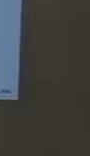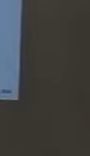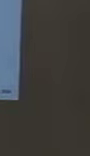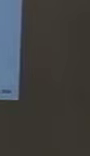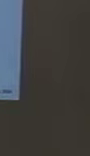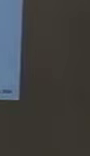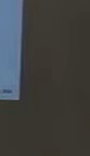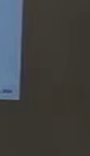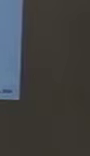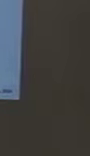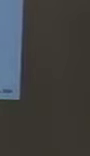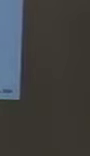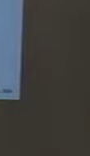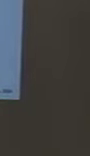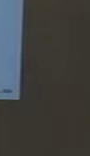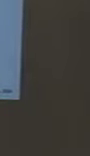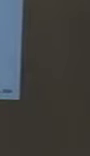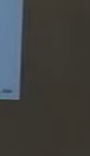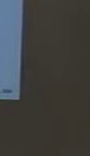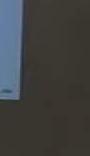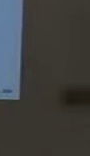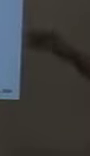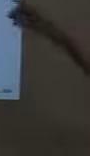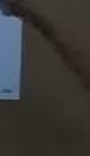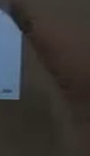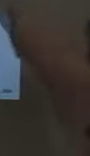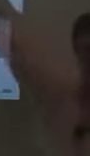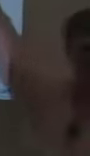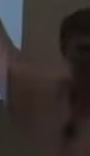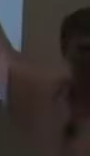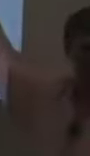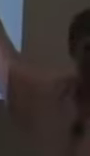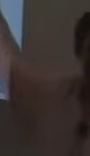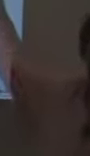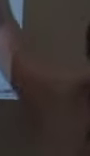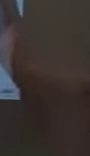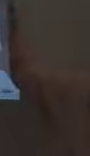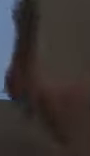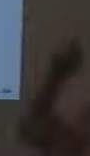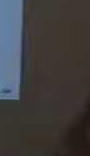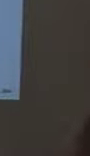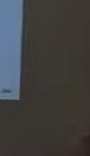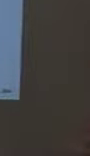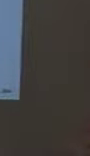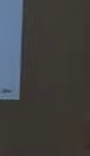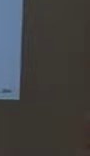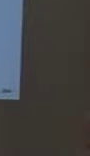defiance, rudeness, etc., etc. And what's she getting out of this?